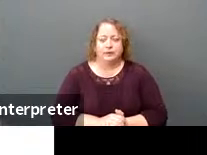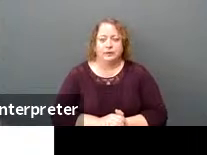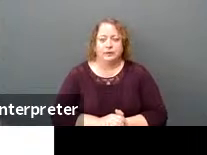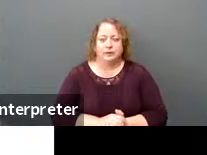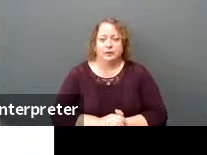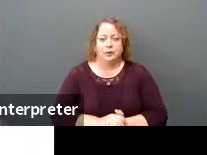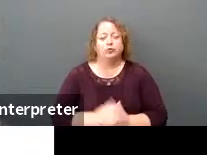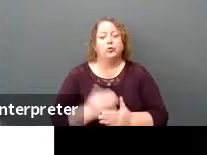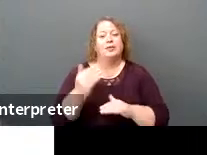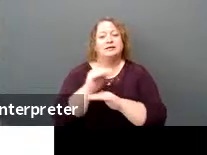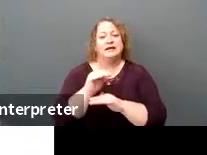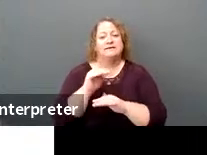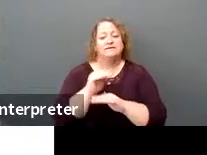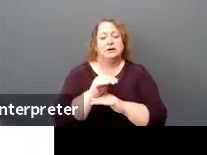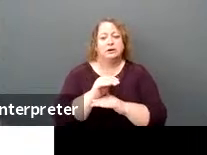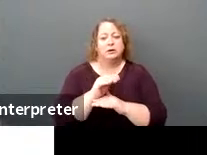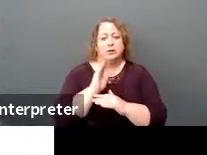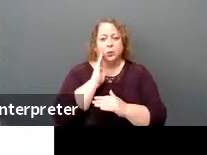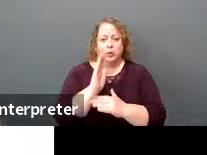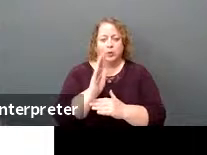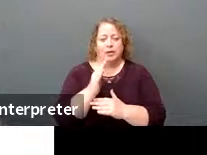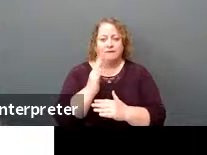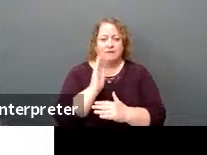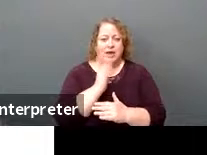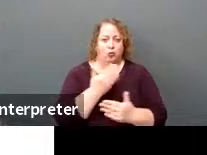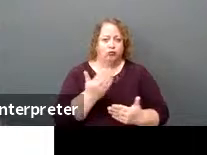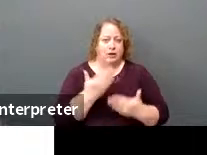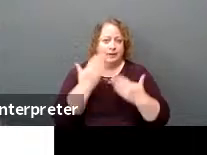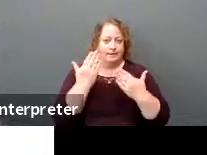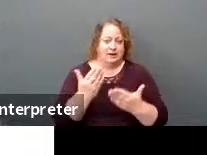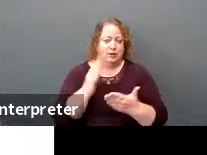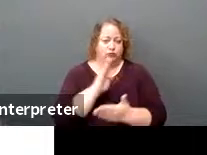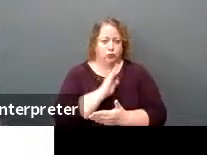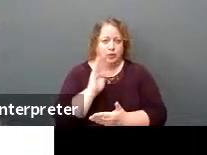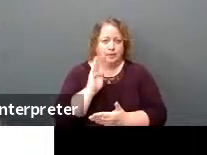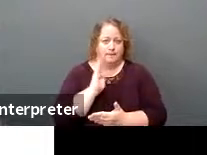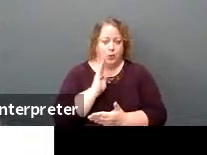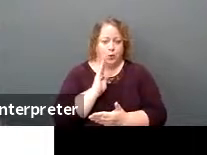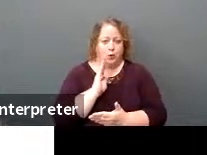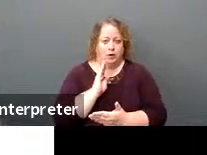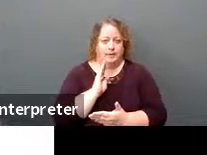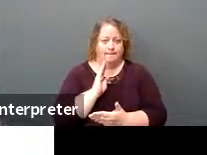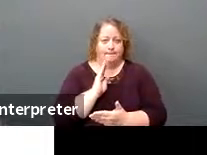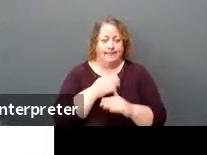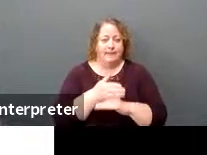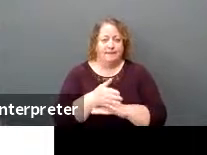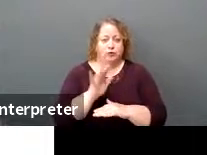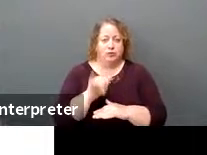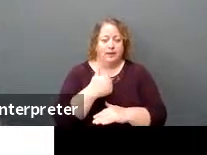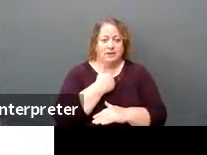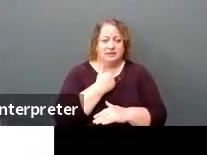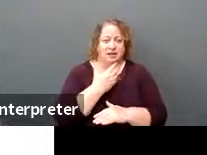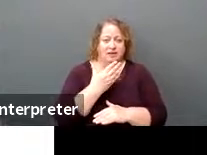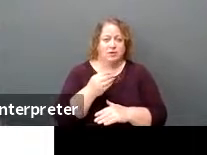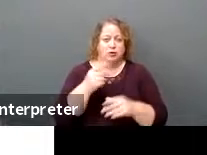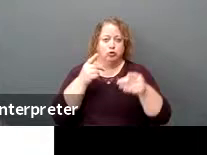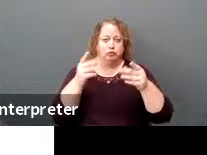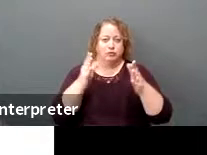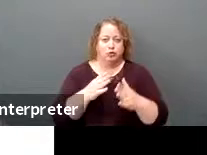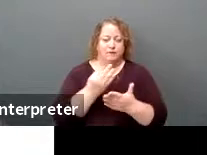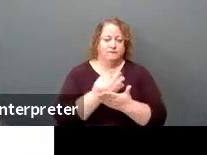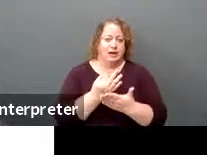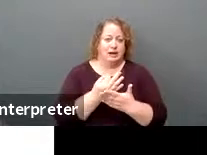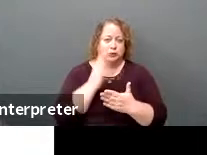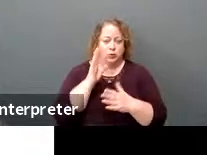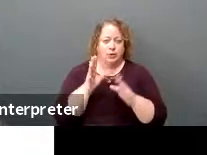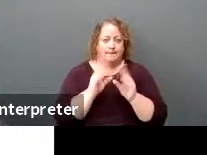And so this evening, we're going to bring an audit recommendation to the board. And after that, myself and our director of finance will meet with